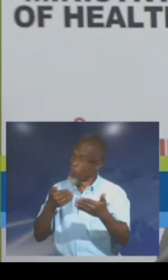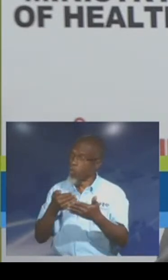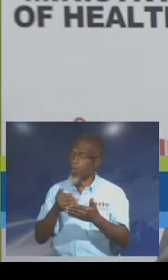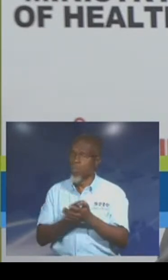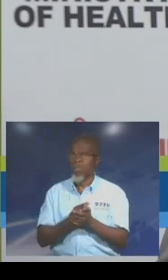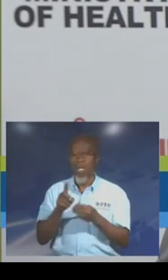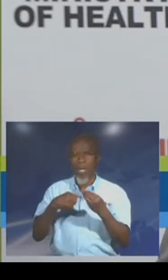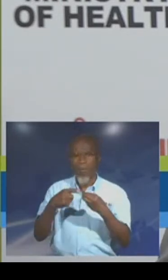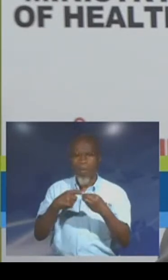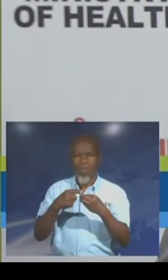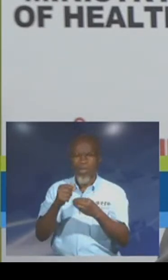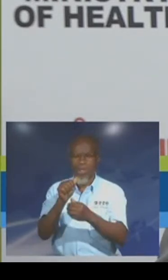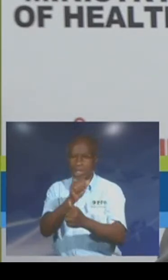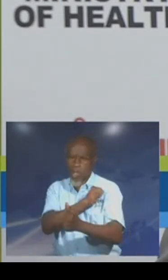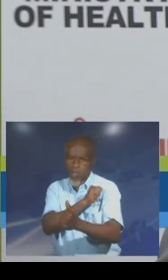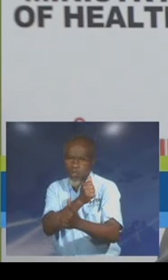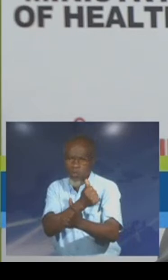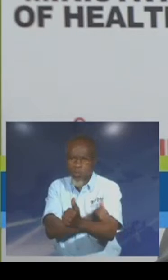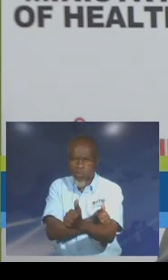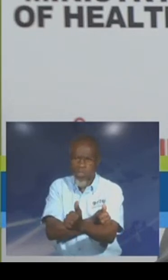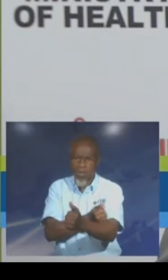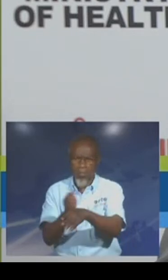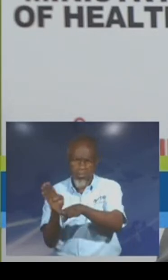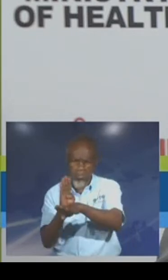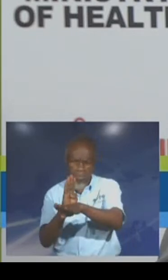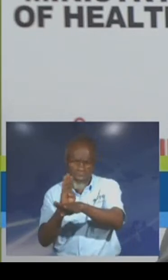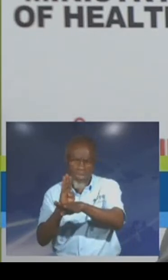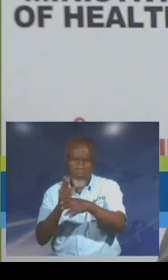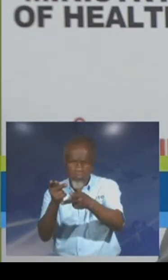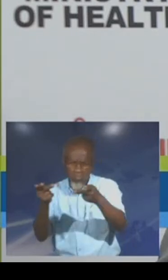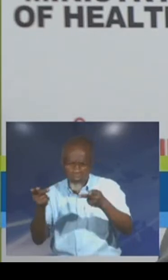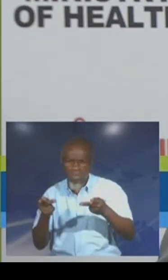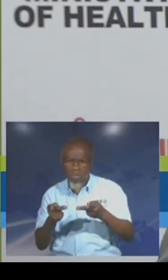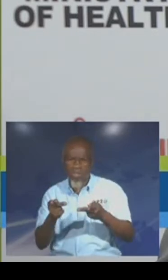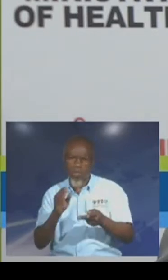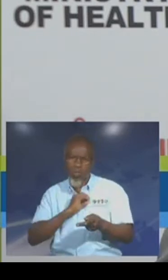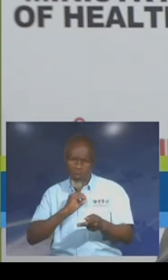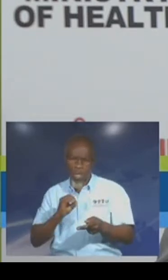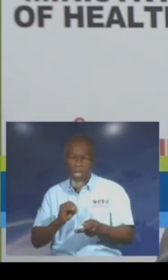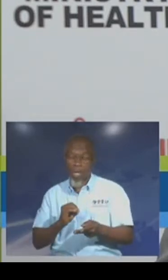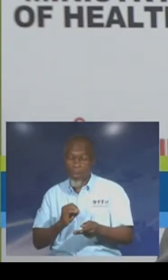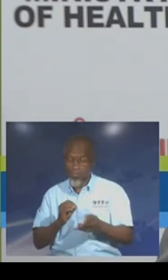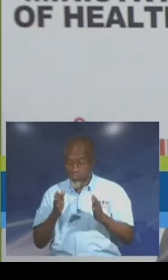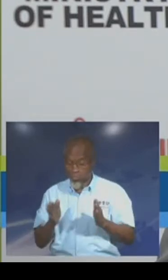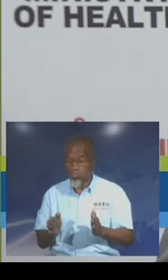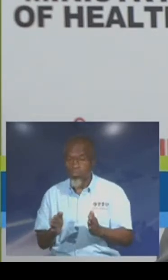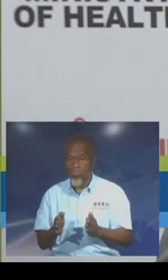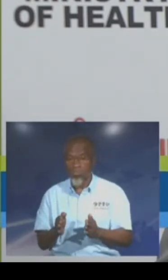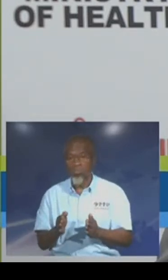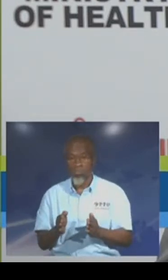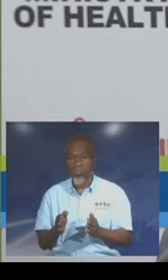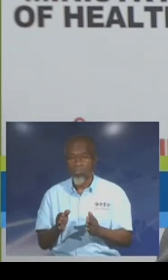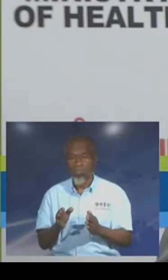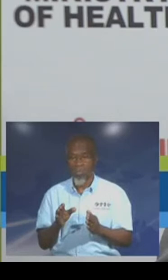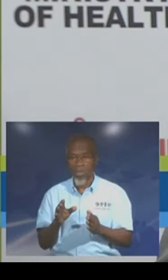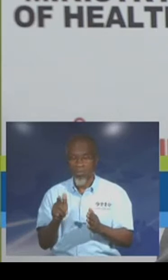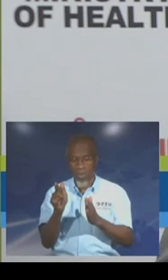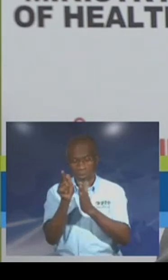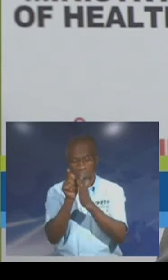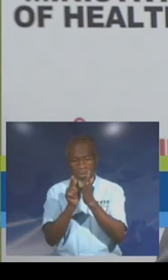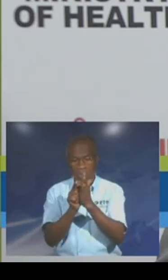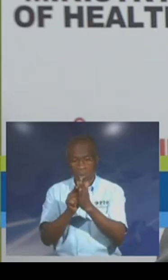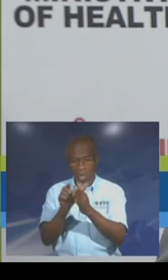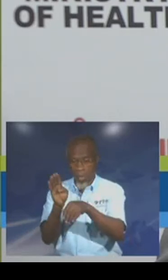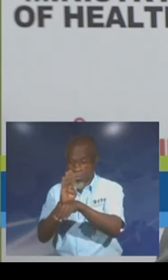about the authority of business places to determine who comes in. By law, as we said, a